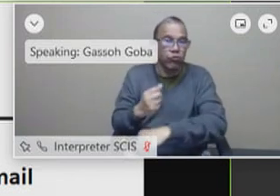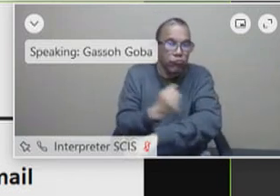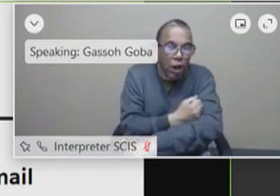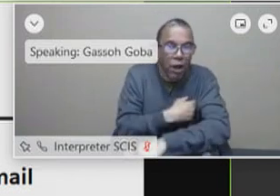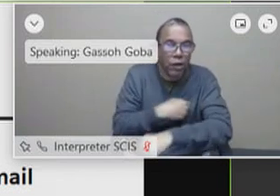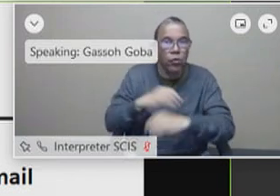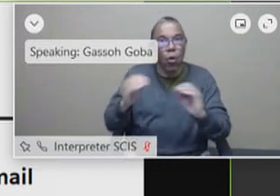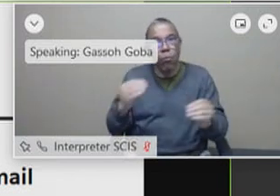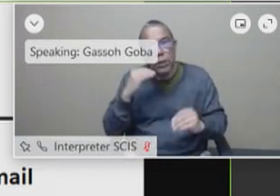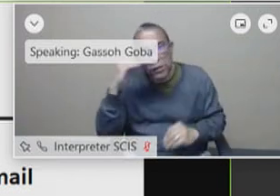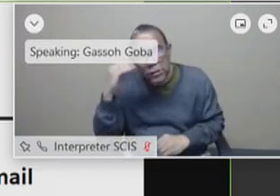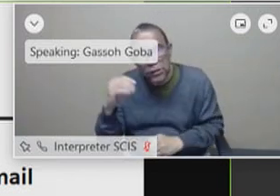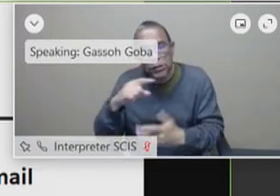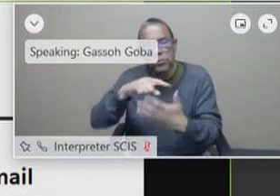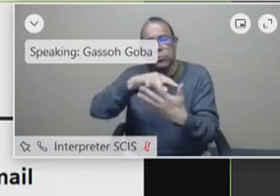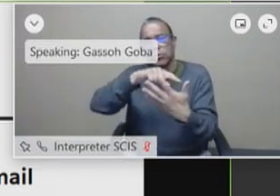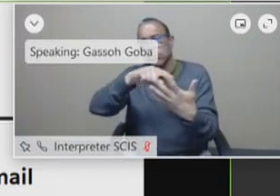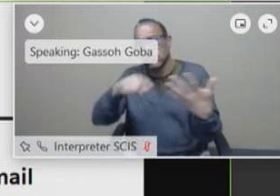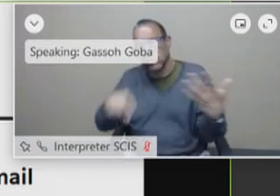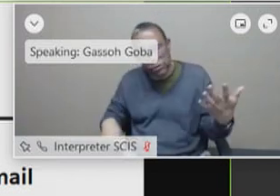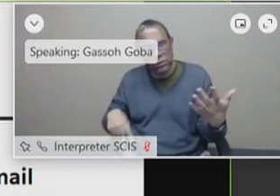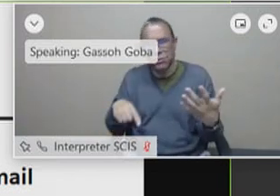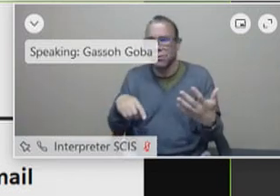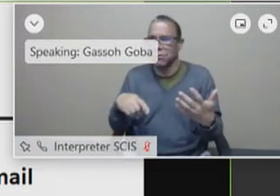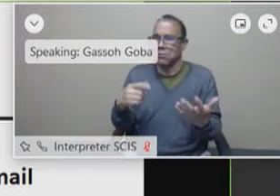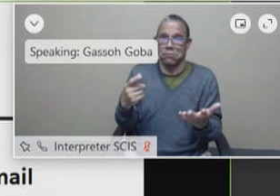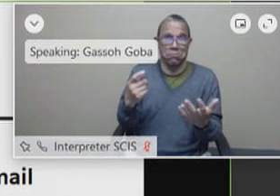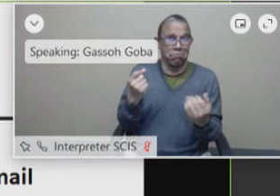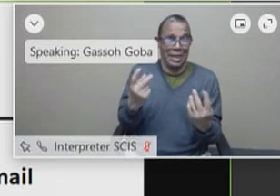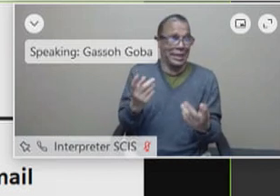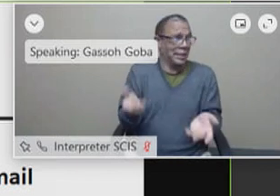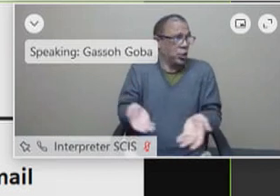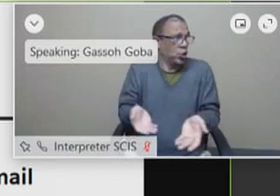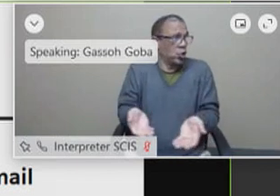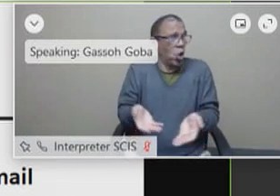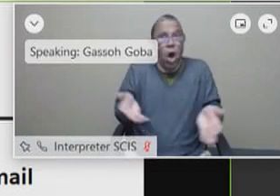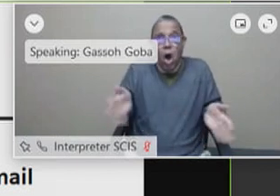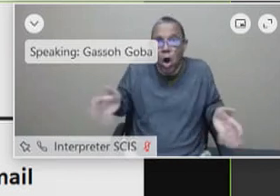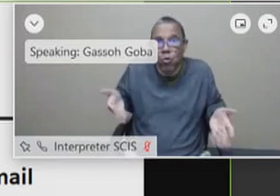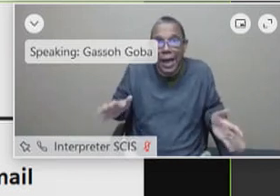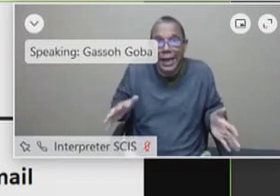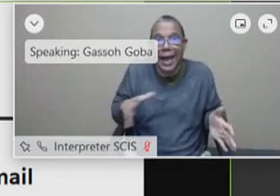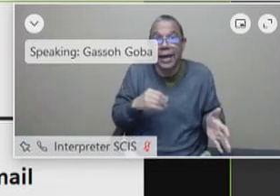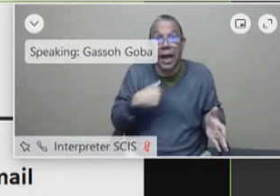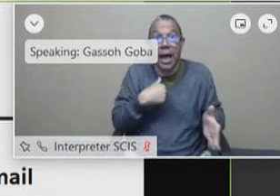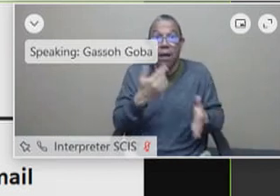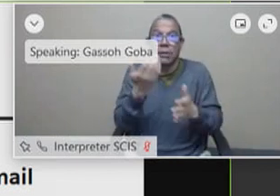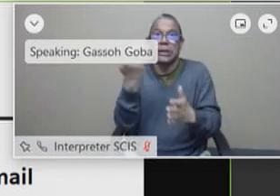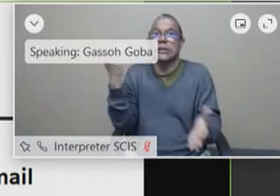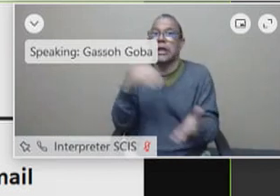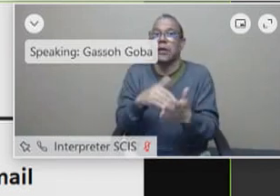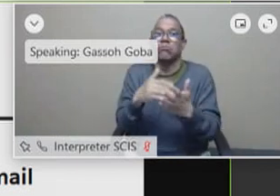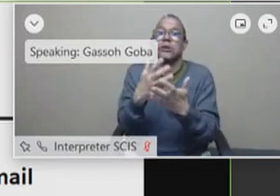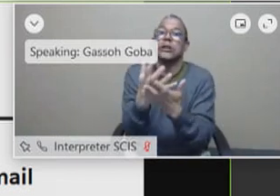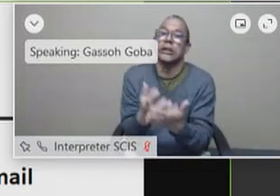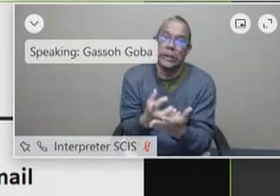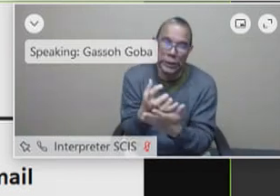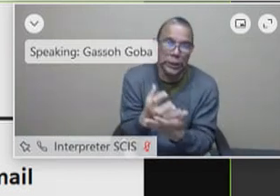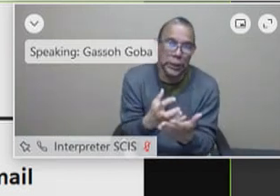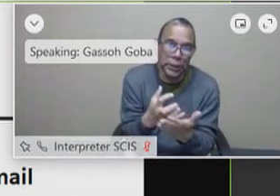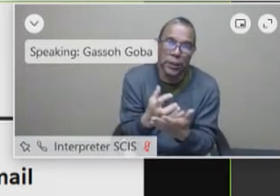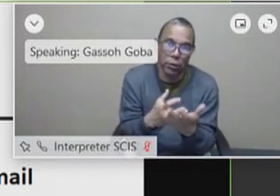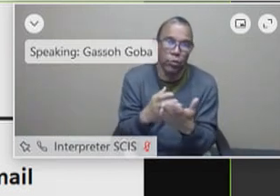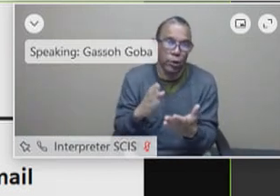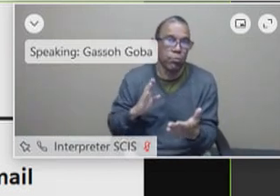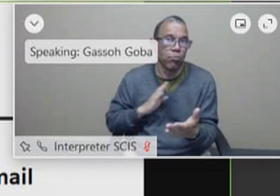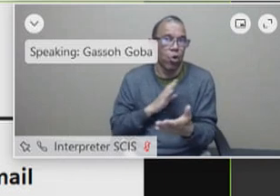of vulnerabilities that folks have in Baltimore City. And I am again pleading with the Board of Estimates and all